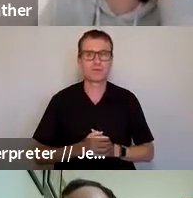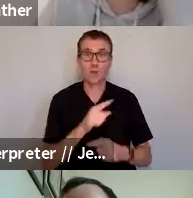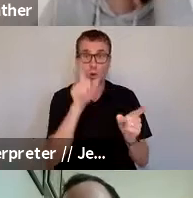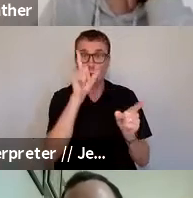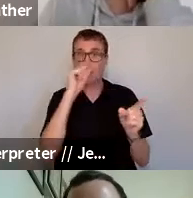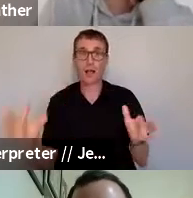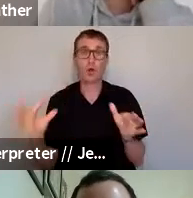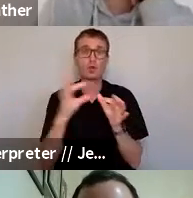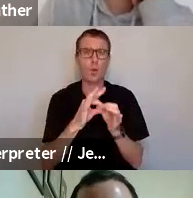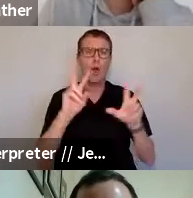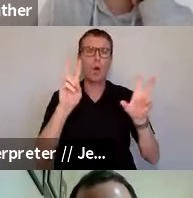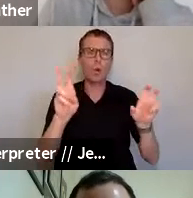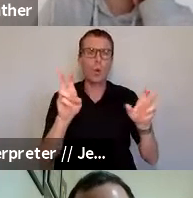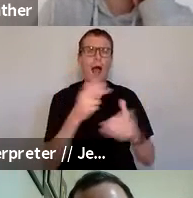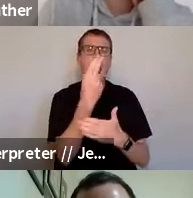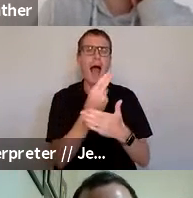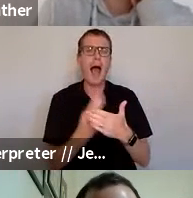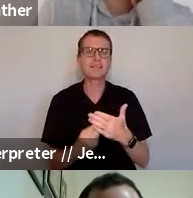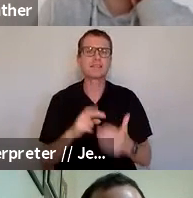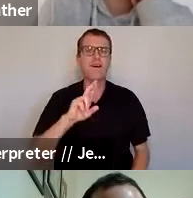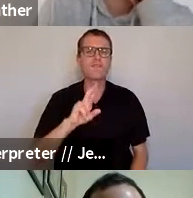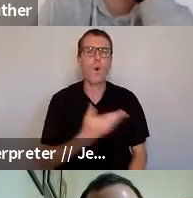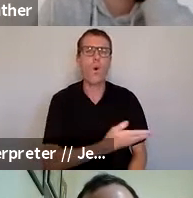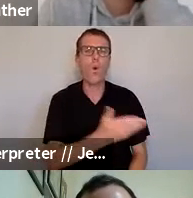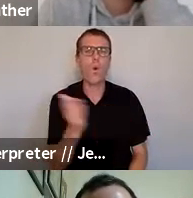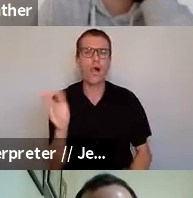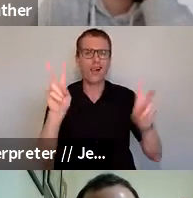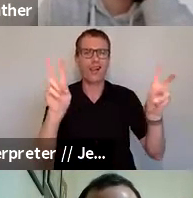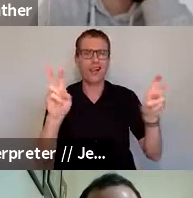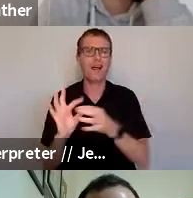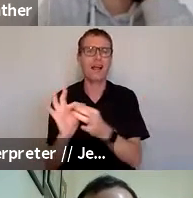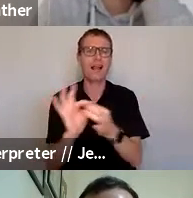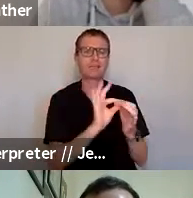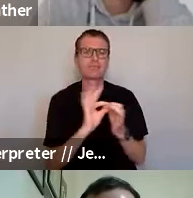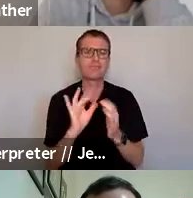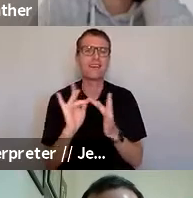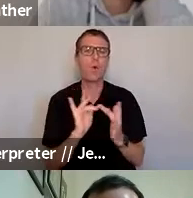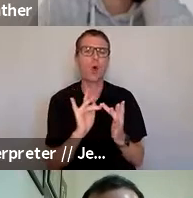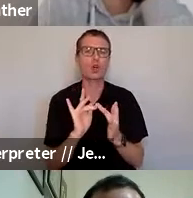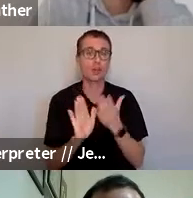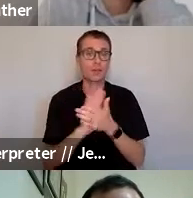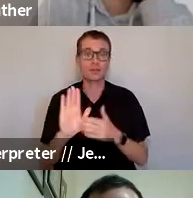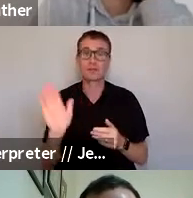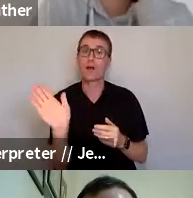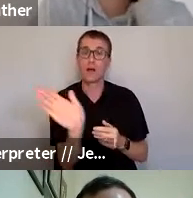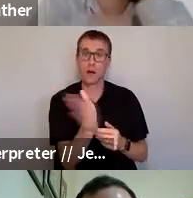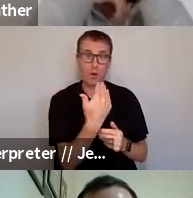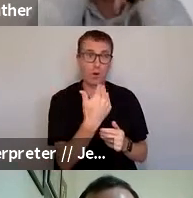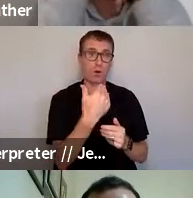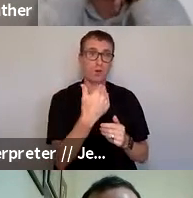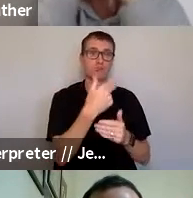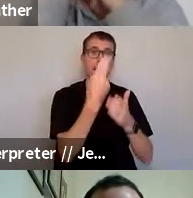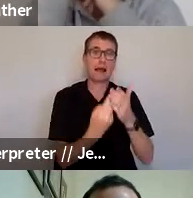is a space for arts organisations and venues to come together and talk about the work they're doing in